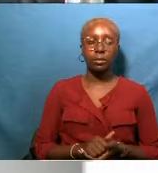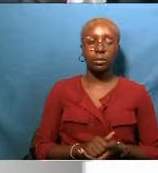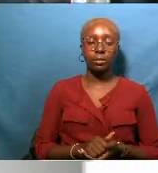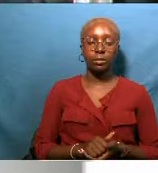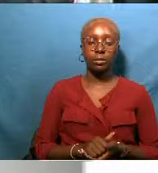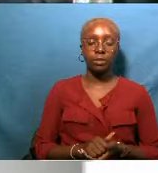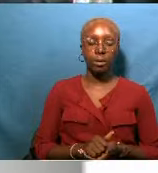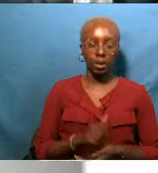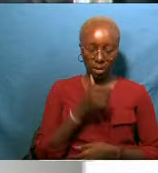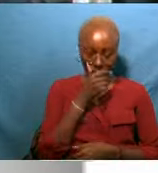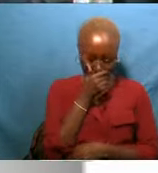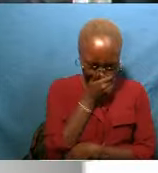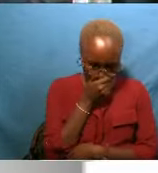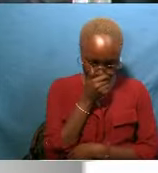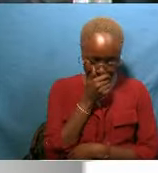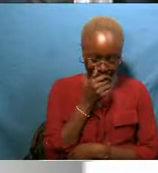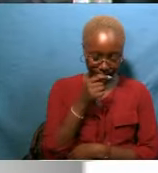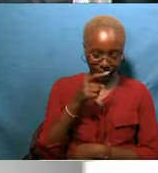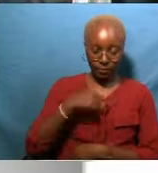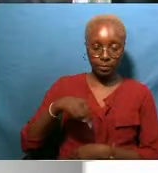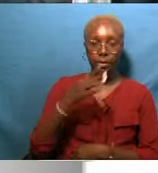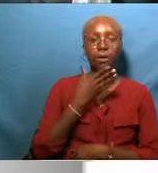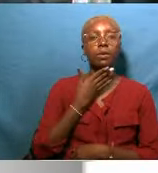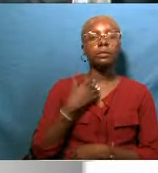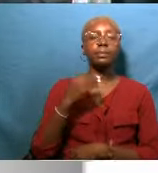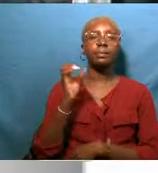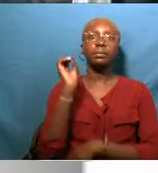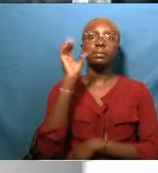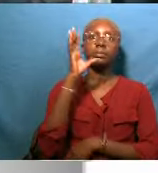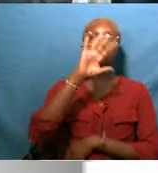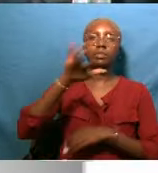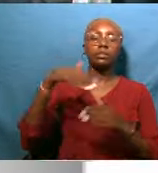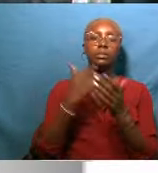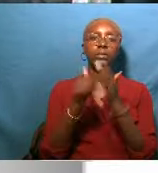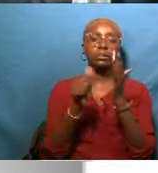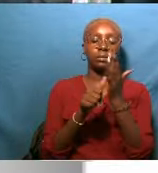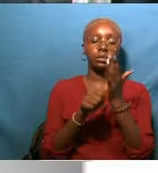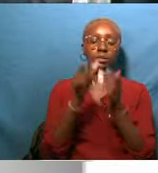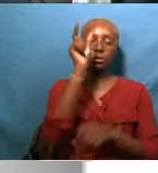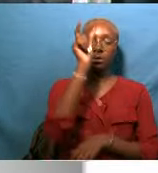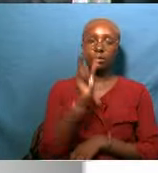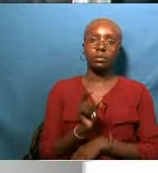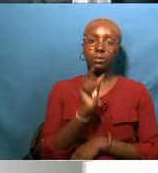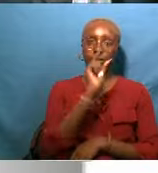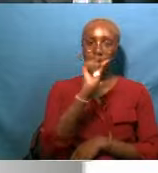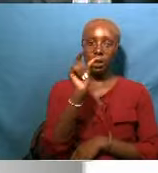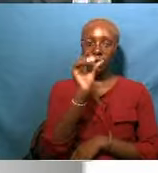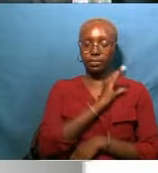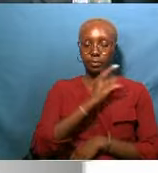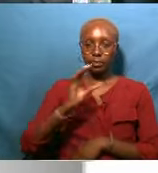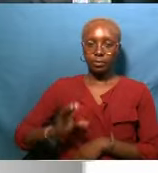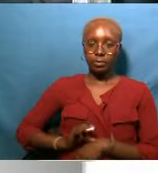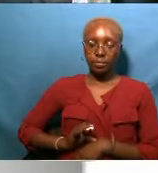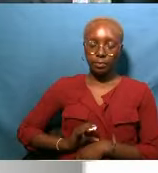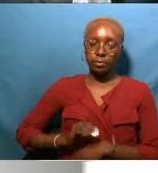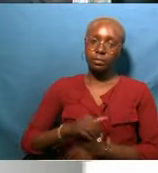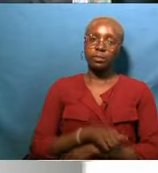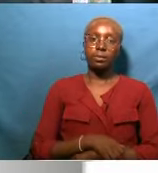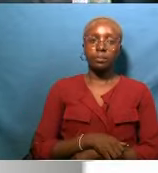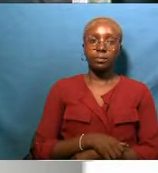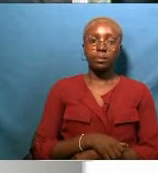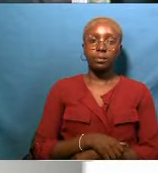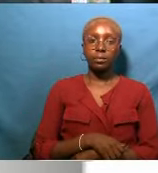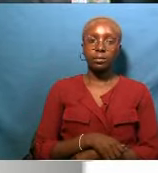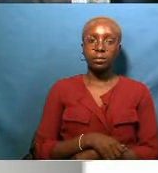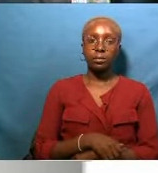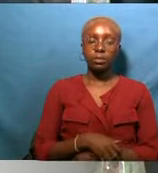We want to send all our problems to the cross of Christ, the risen Lord who have conquered all